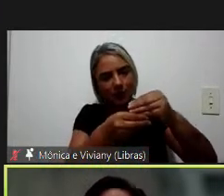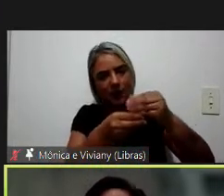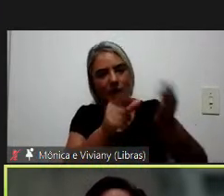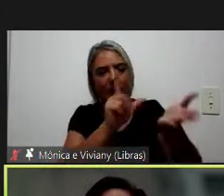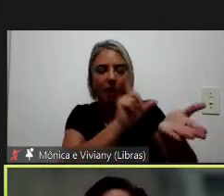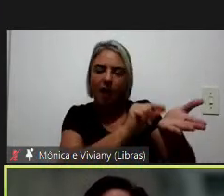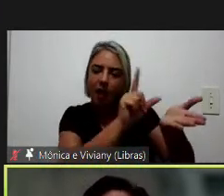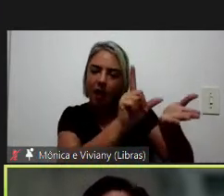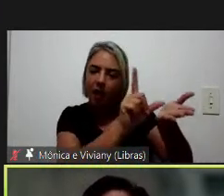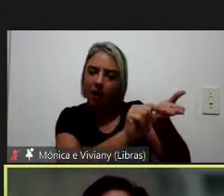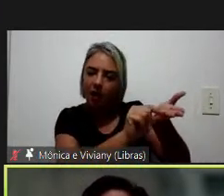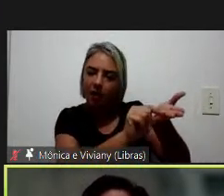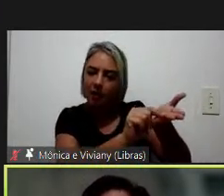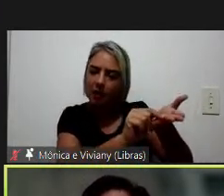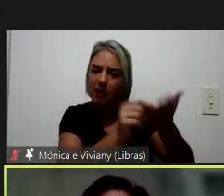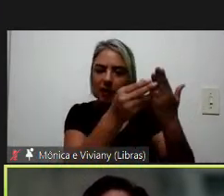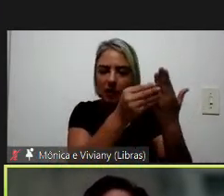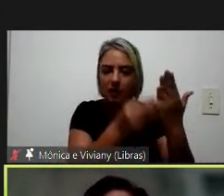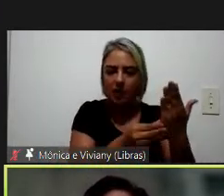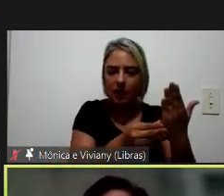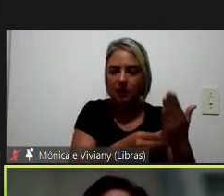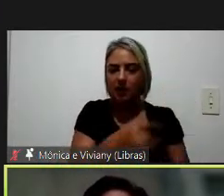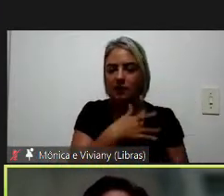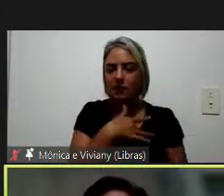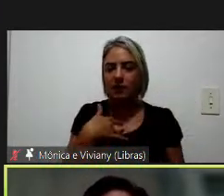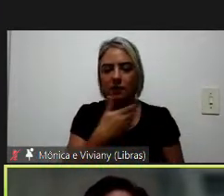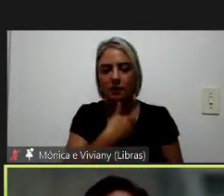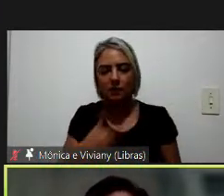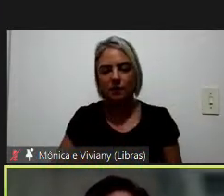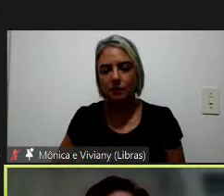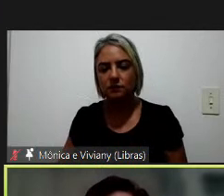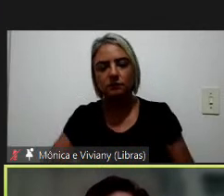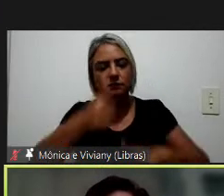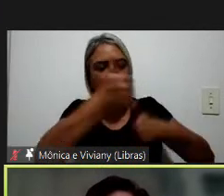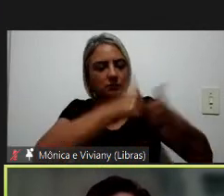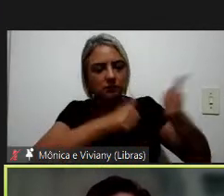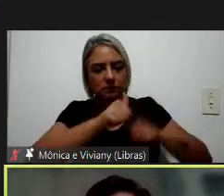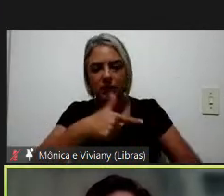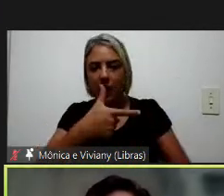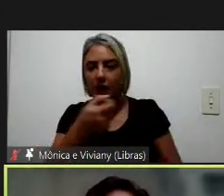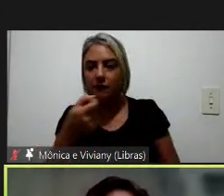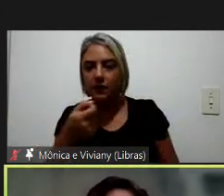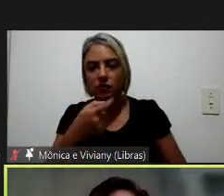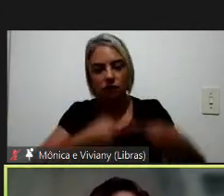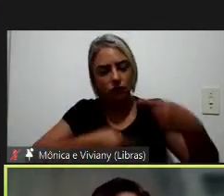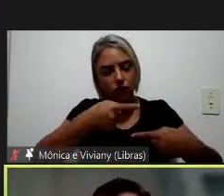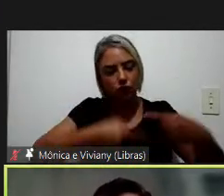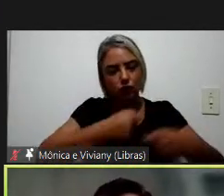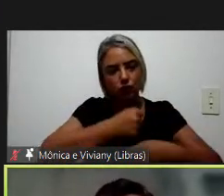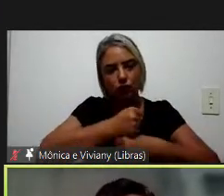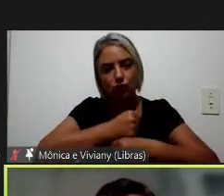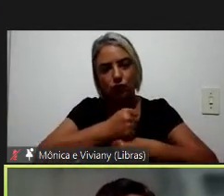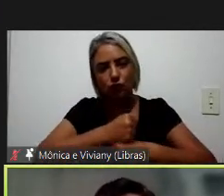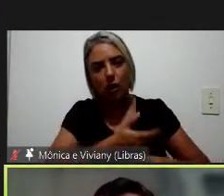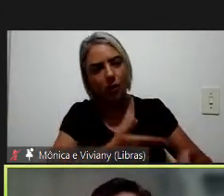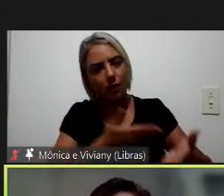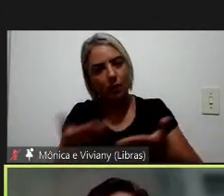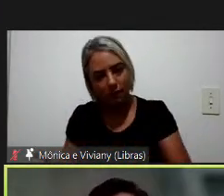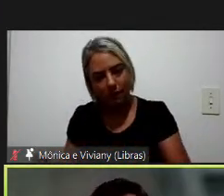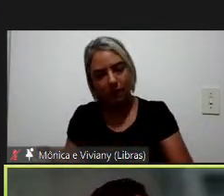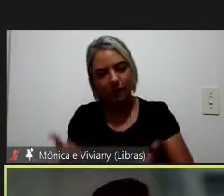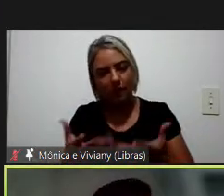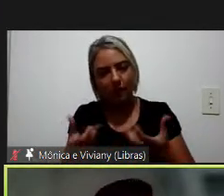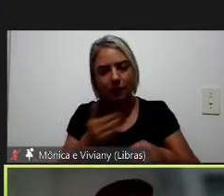of this program. We have this public health notebook that make an